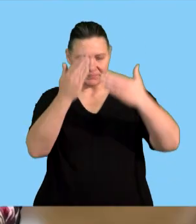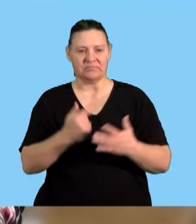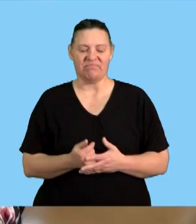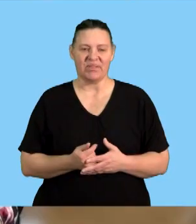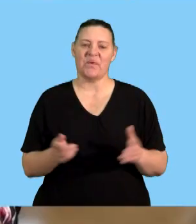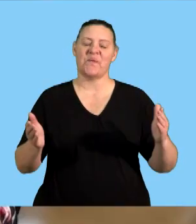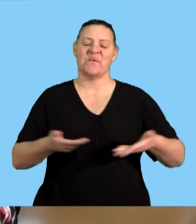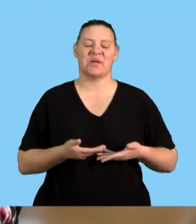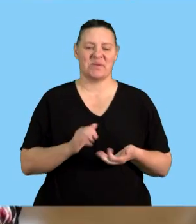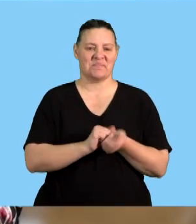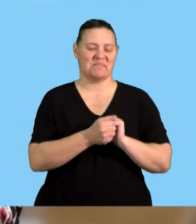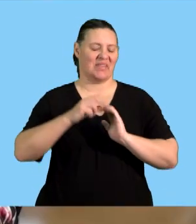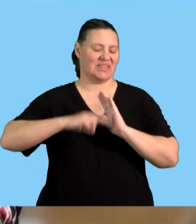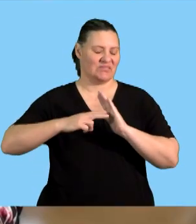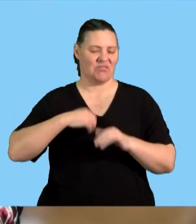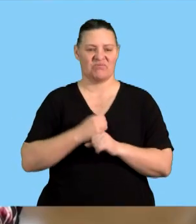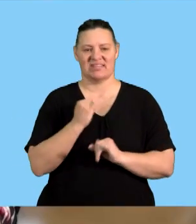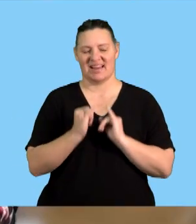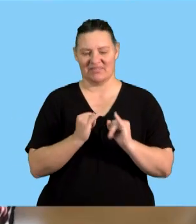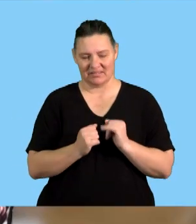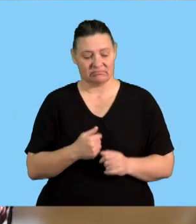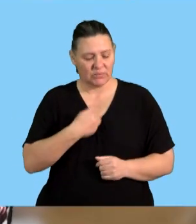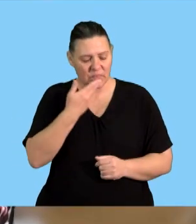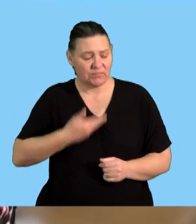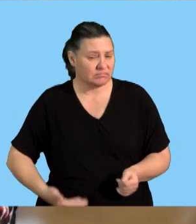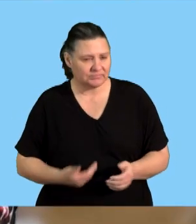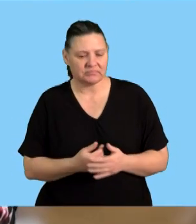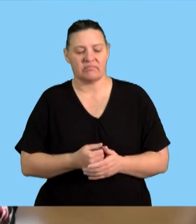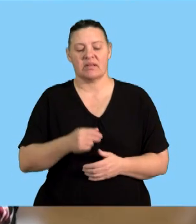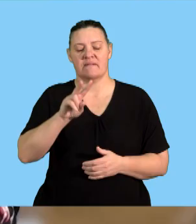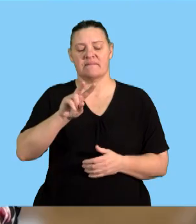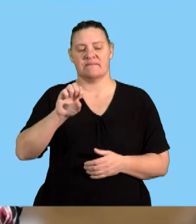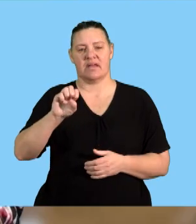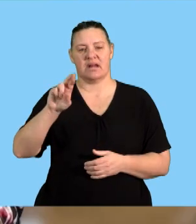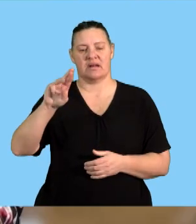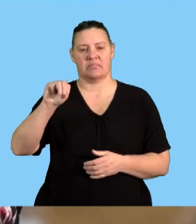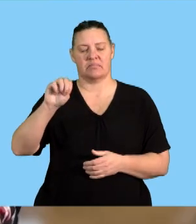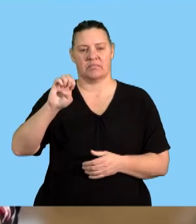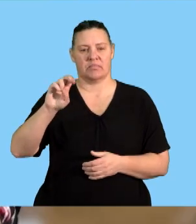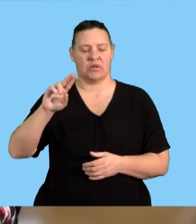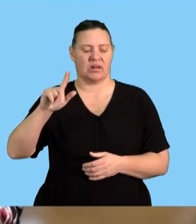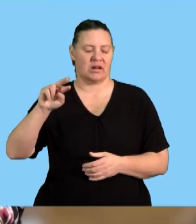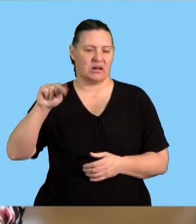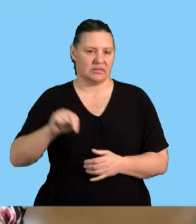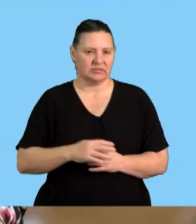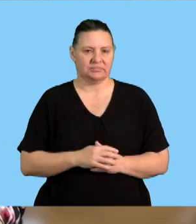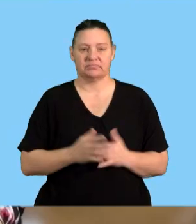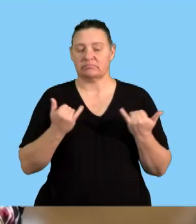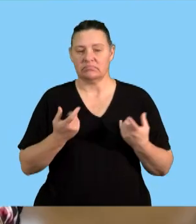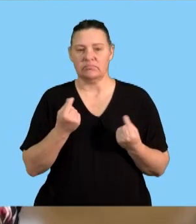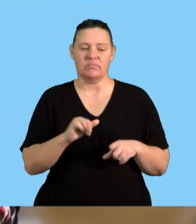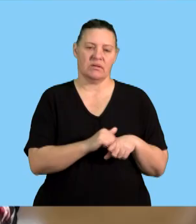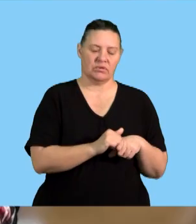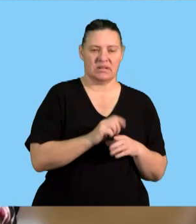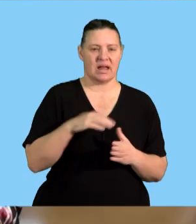Good day learners, welcome to Mathematical Literacy, grade 11. I am Mrs. Ninober Vermeulen and today we will